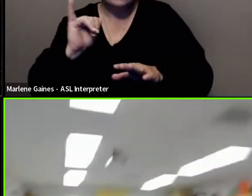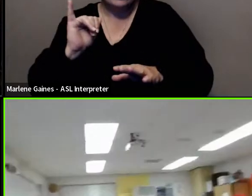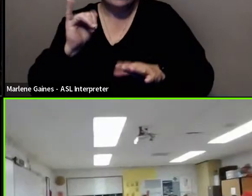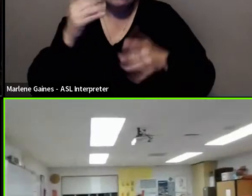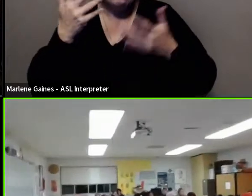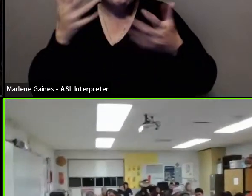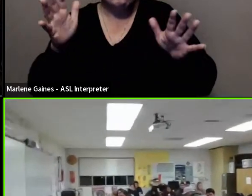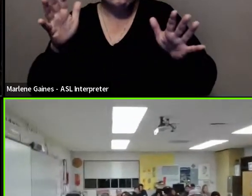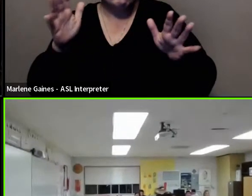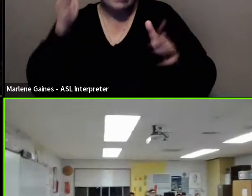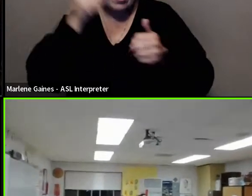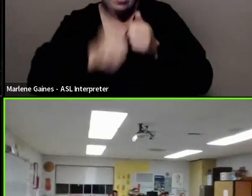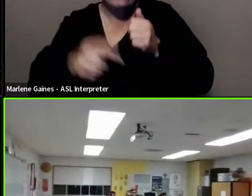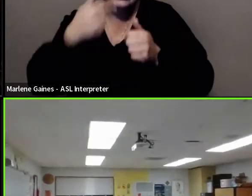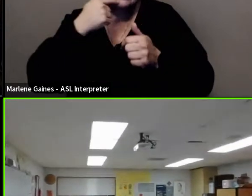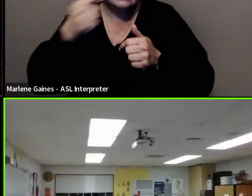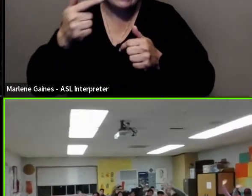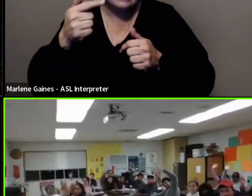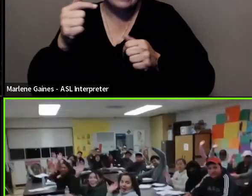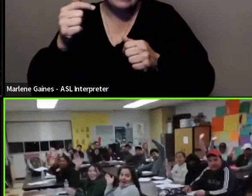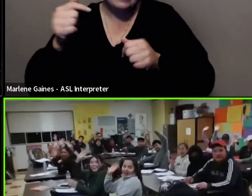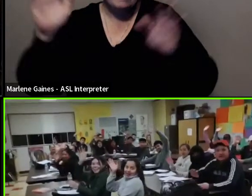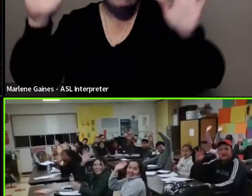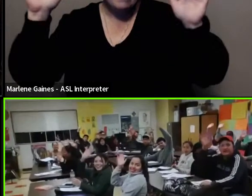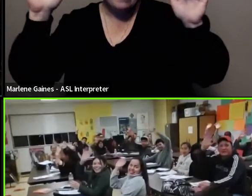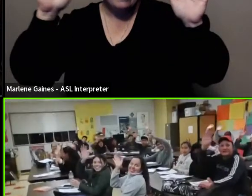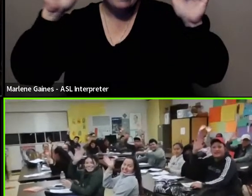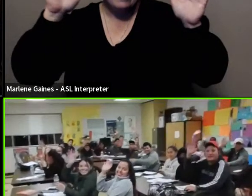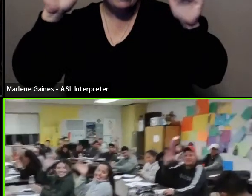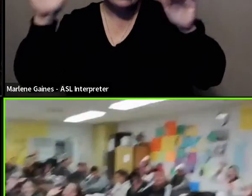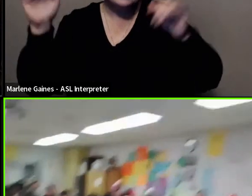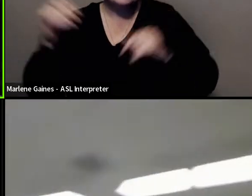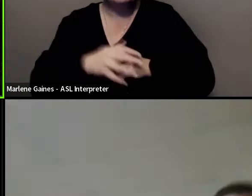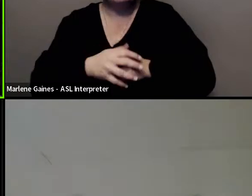further ado, everybody say